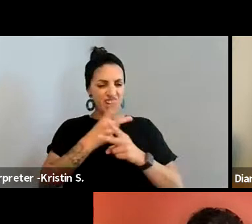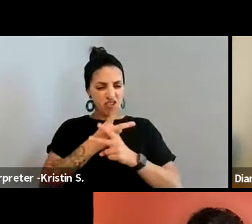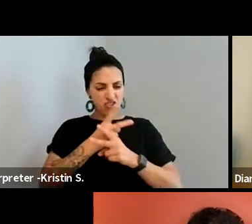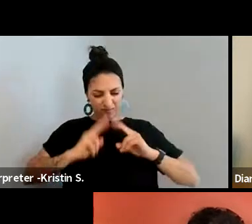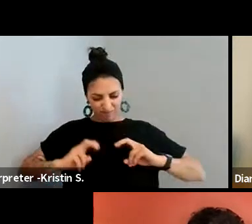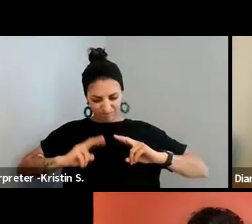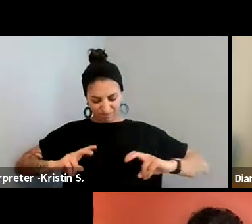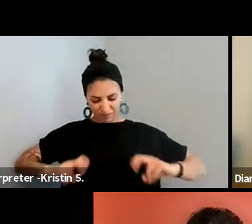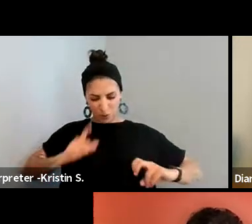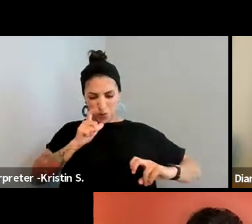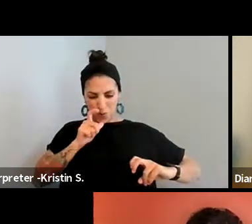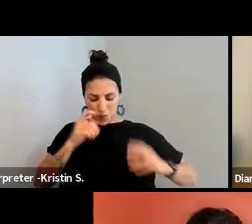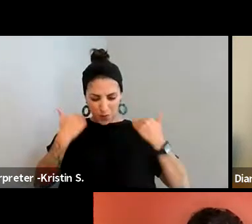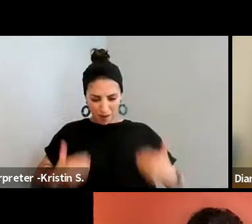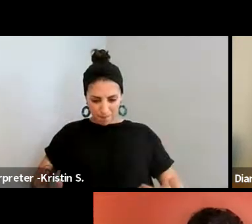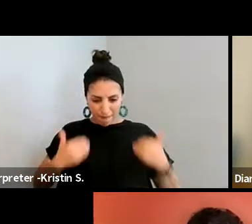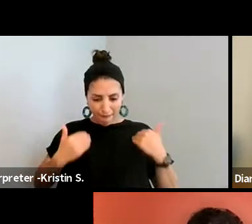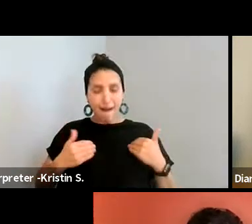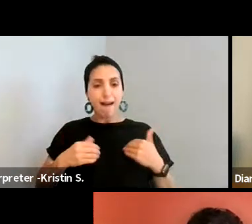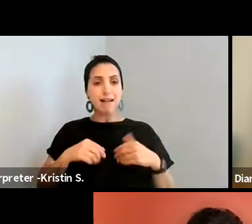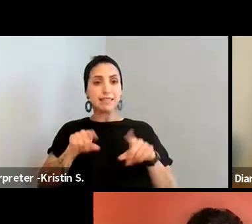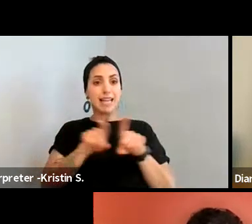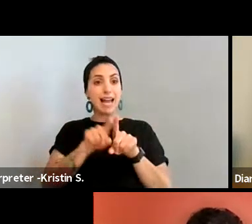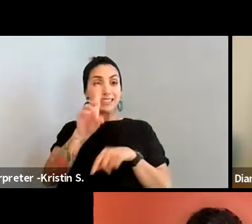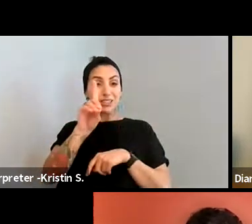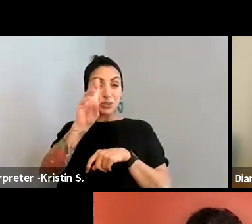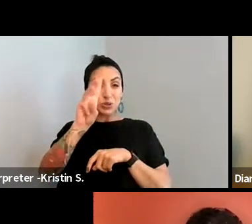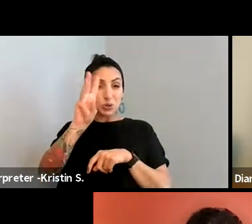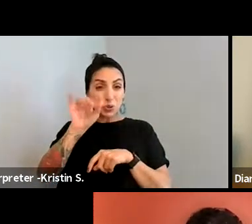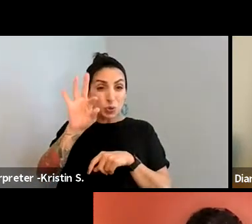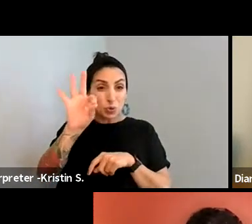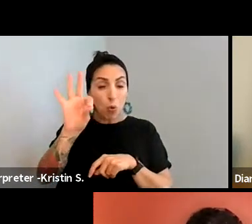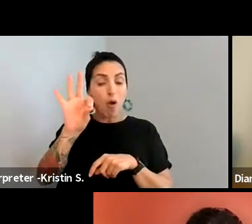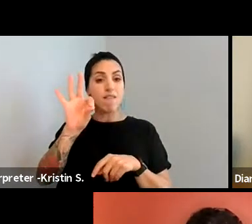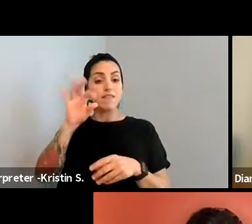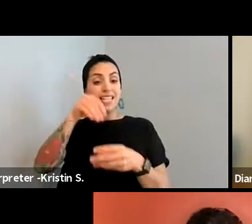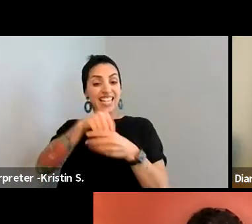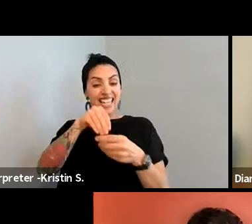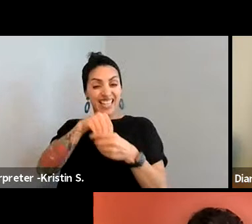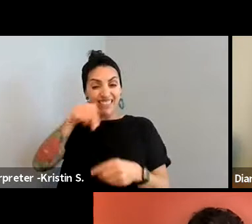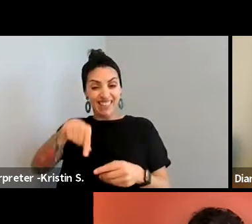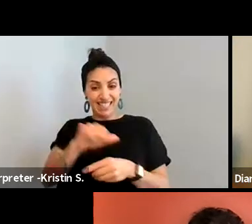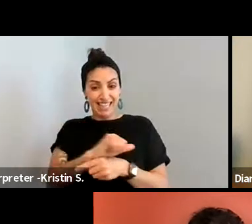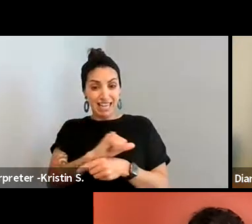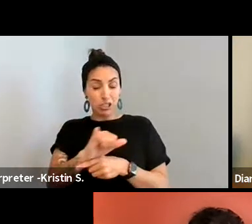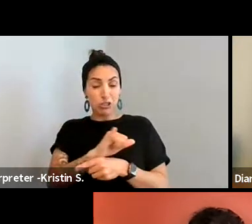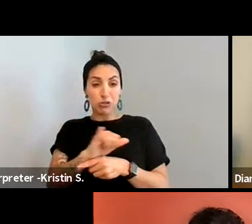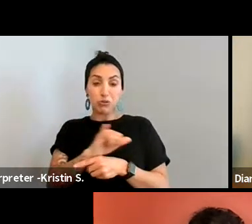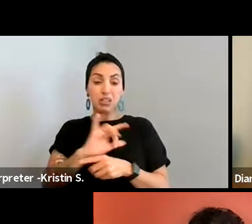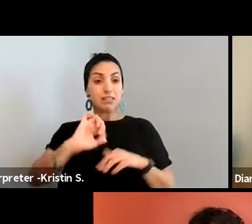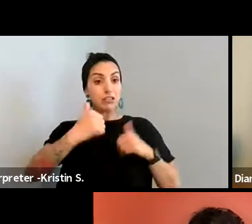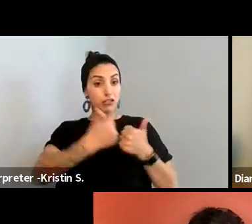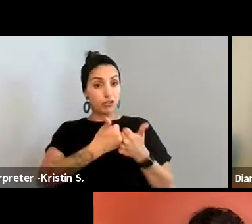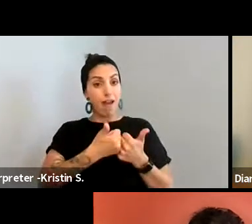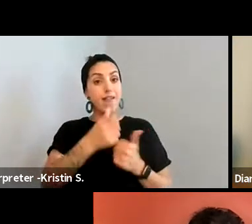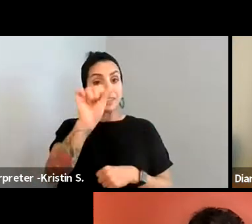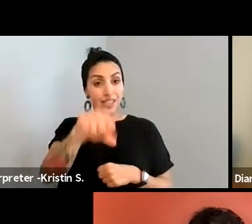someone with dwarfism in this industry has been a challenge, but